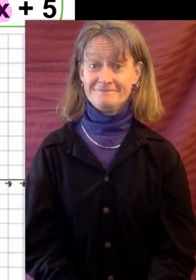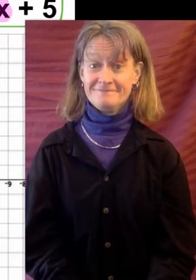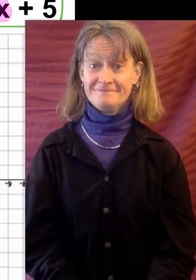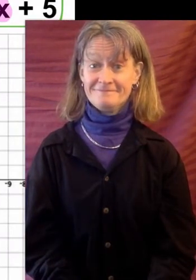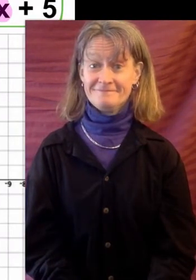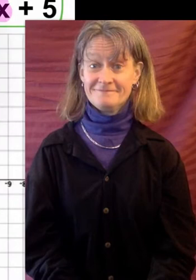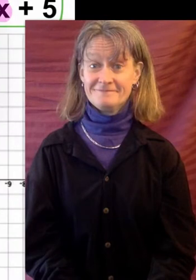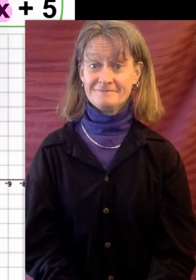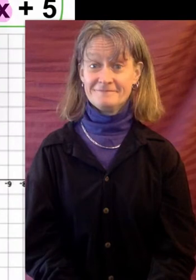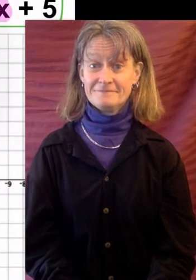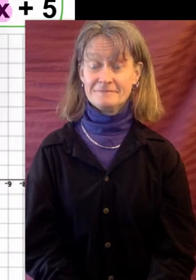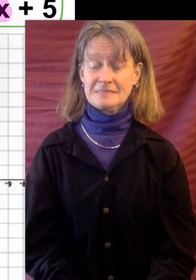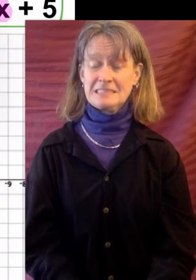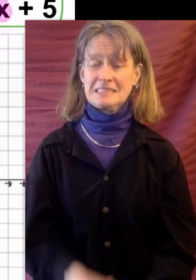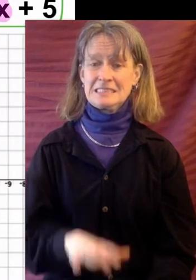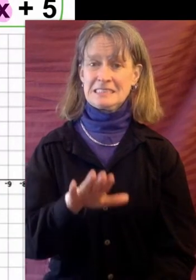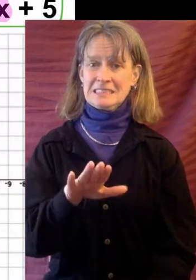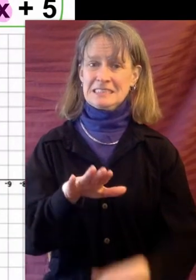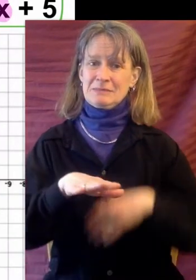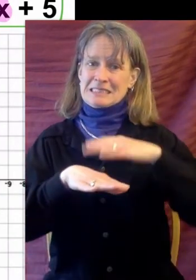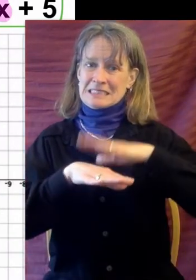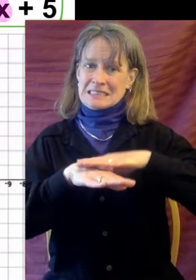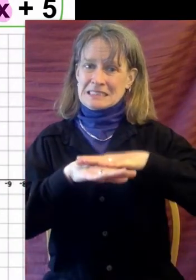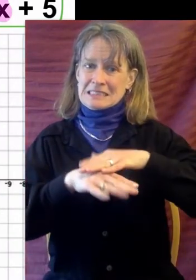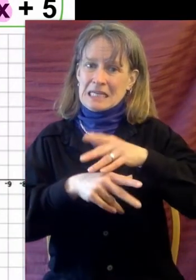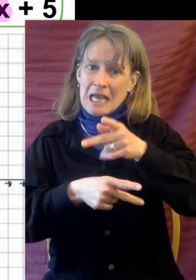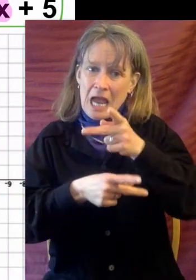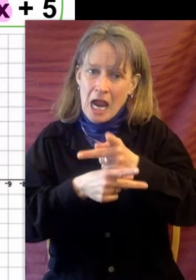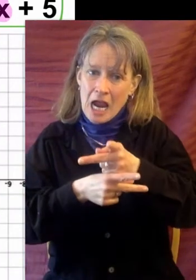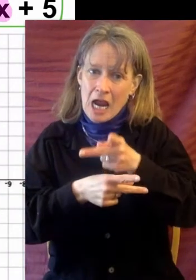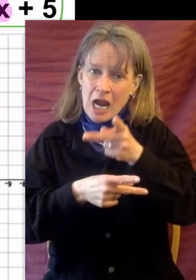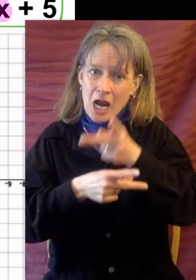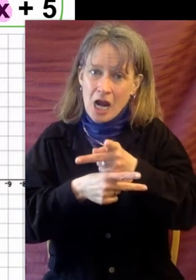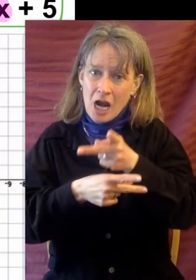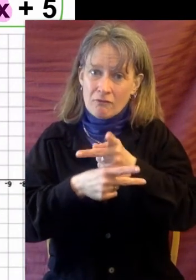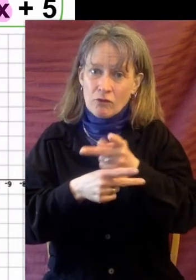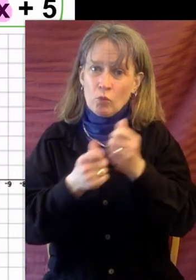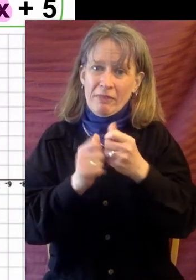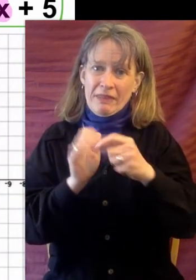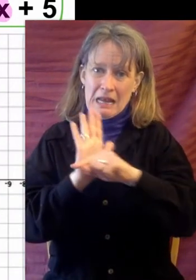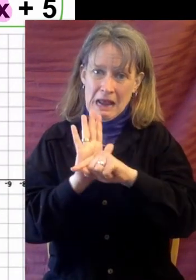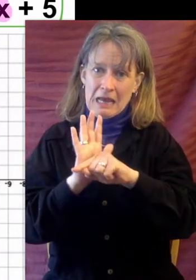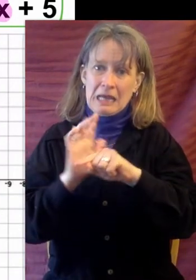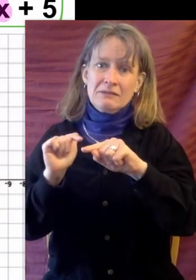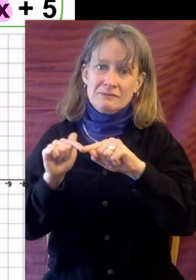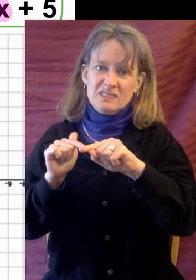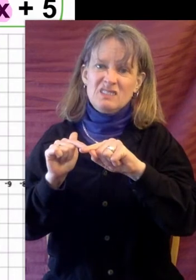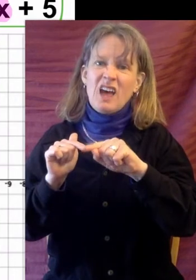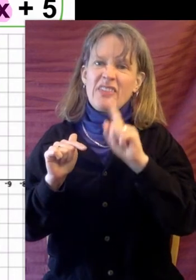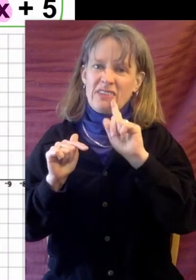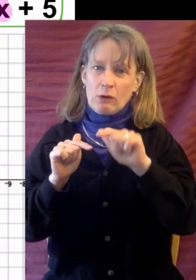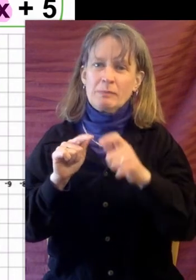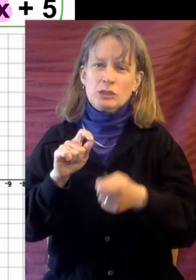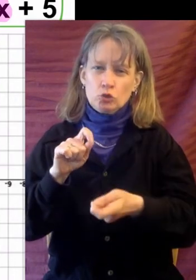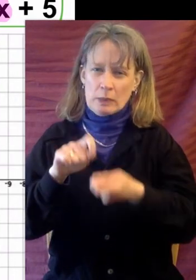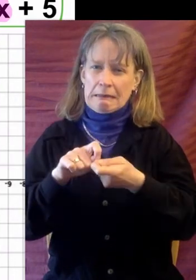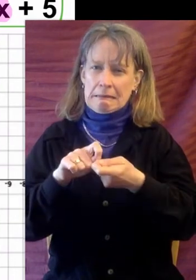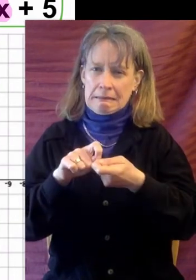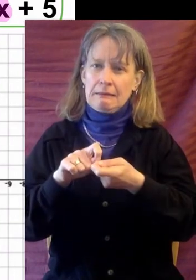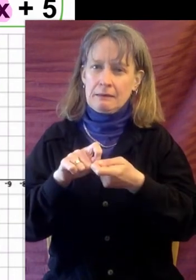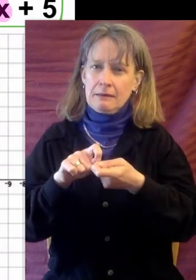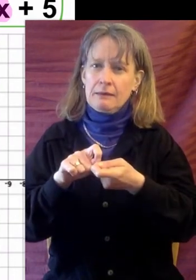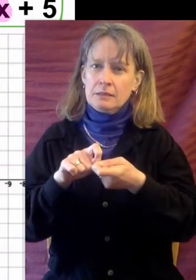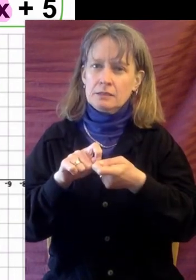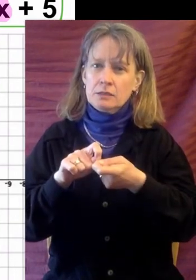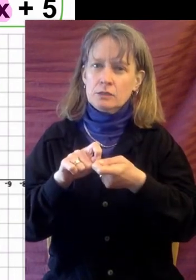I want you to be really careful with negatives. I think that's where it's going to be the most tricky. So notice